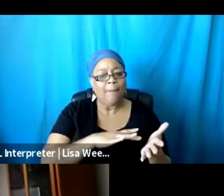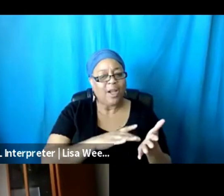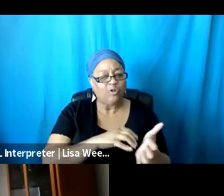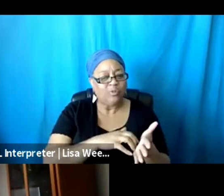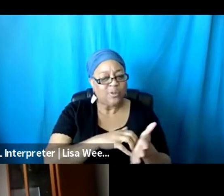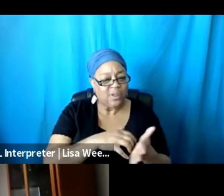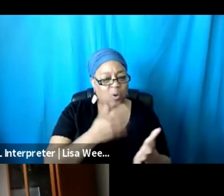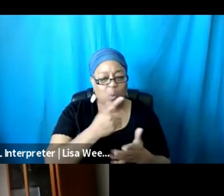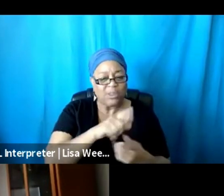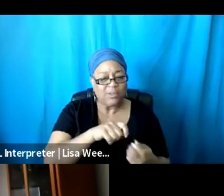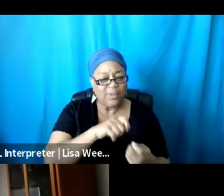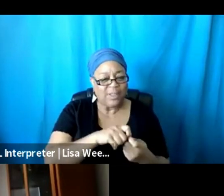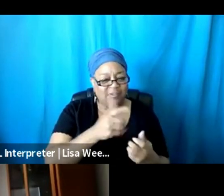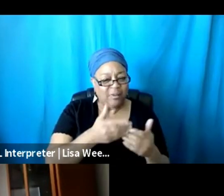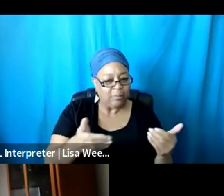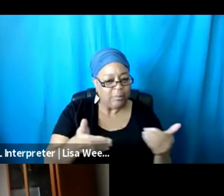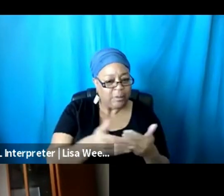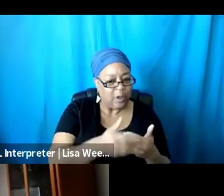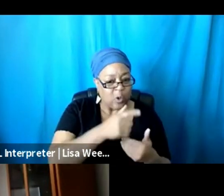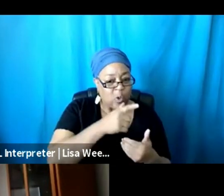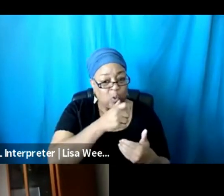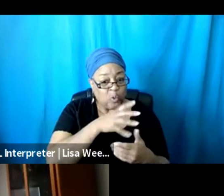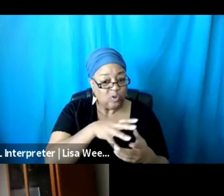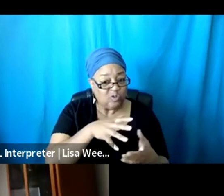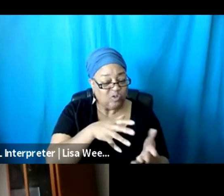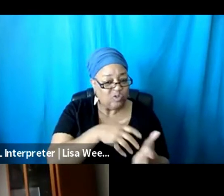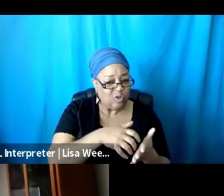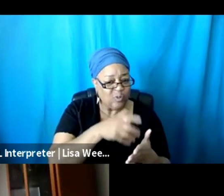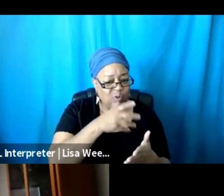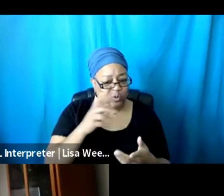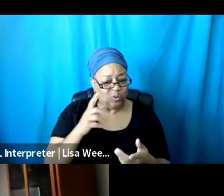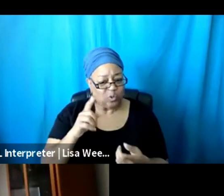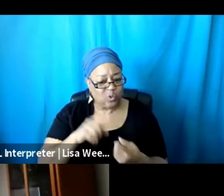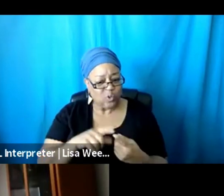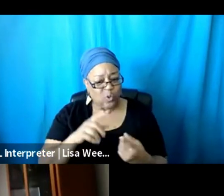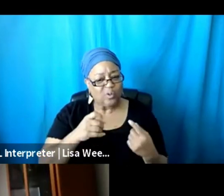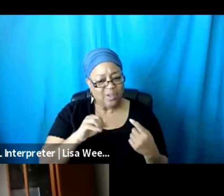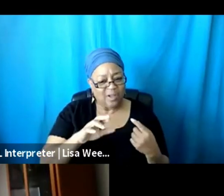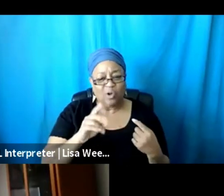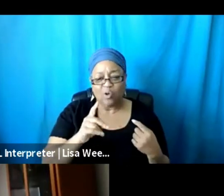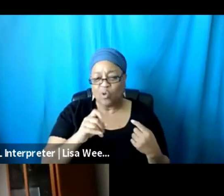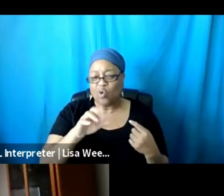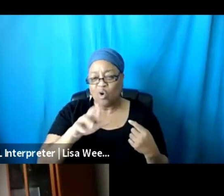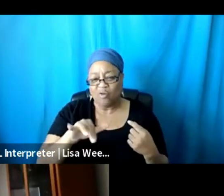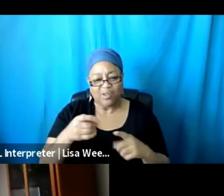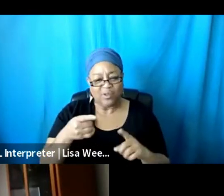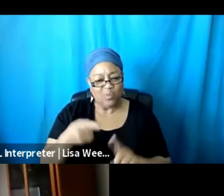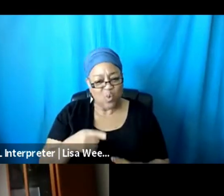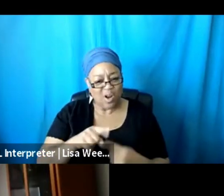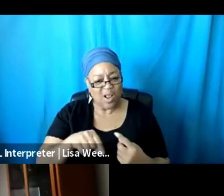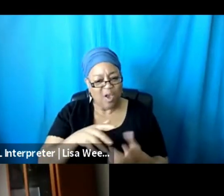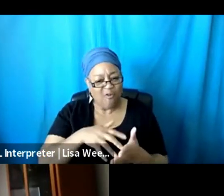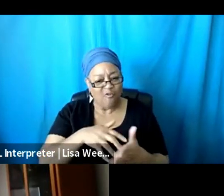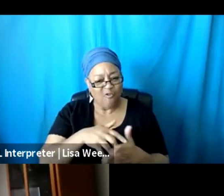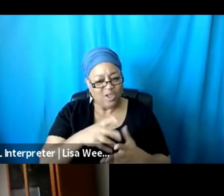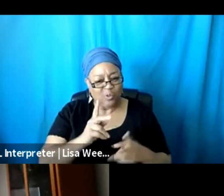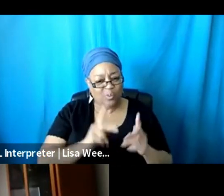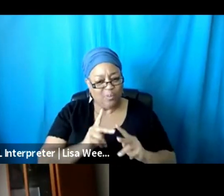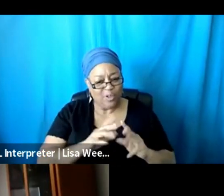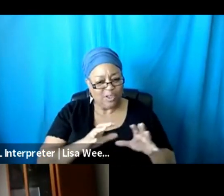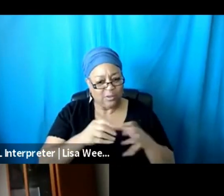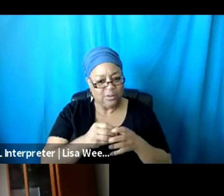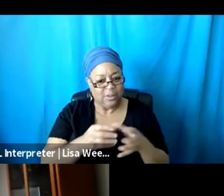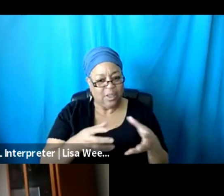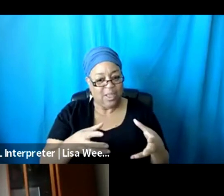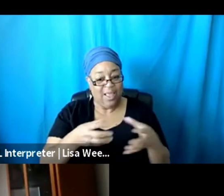specificity beyond who's vulnerable. To Dr. Ori's points about fragile populations within the aging population,